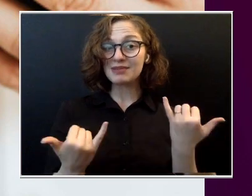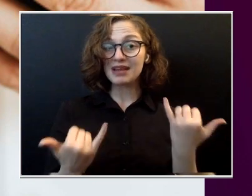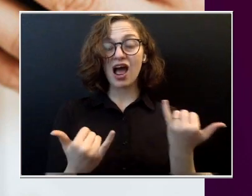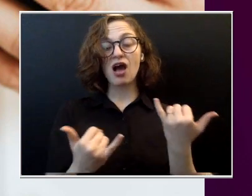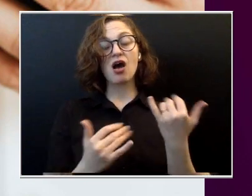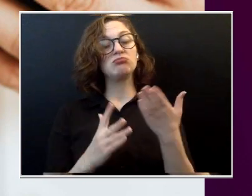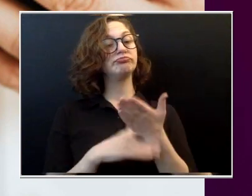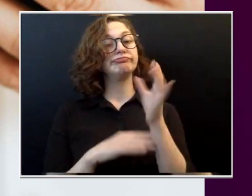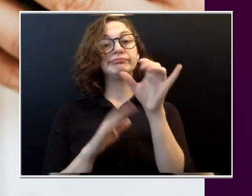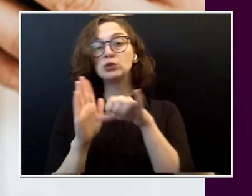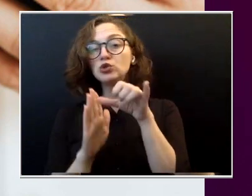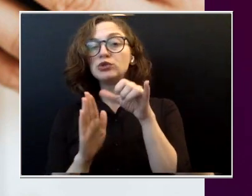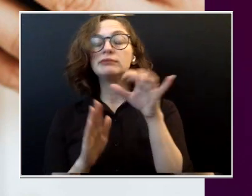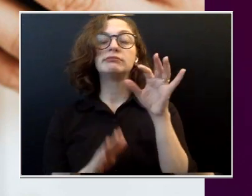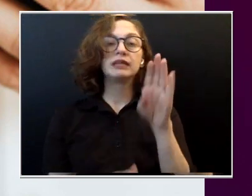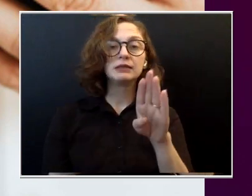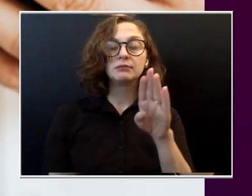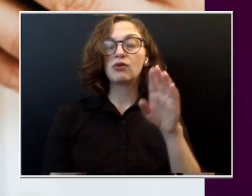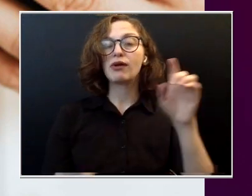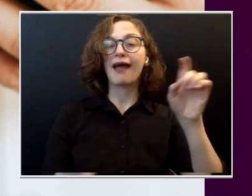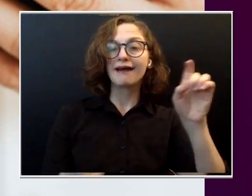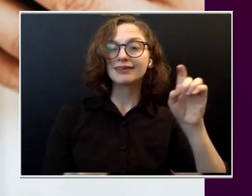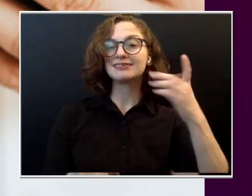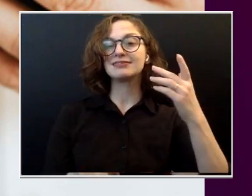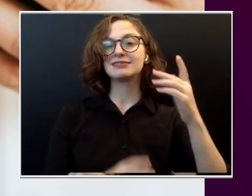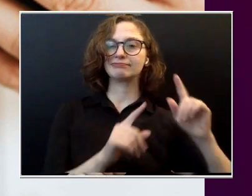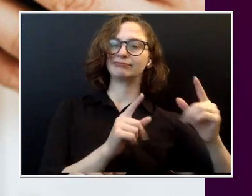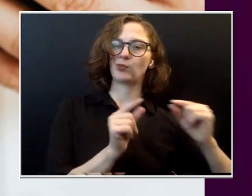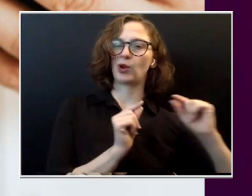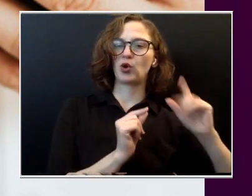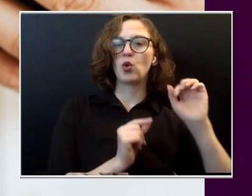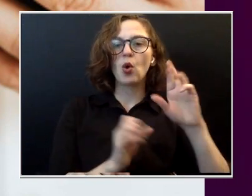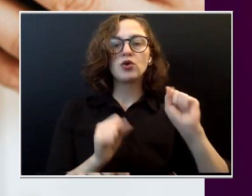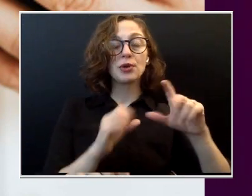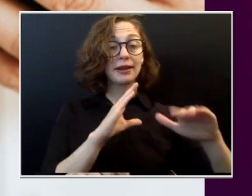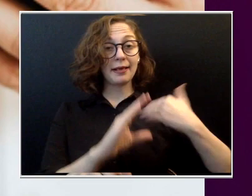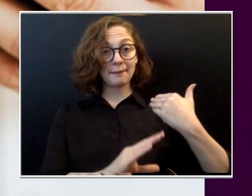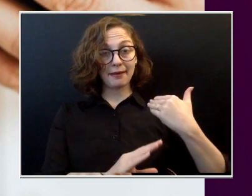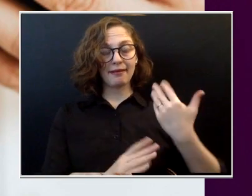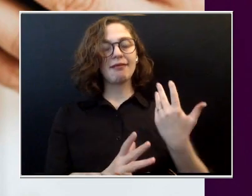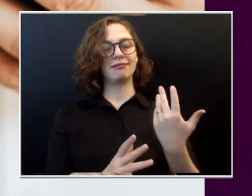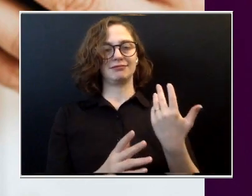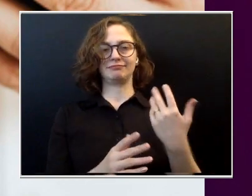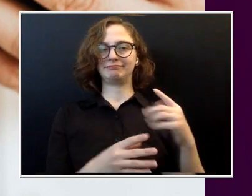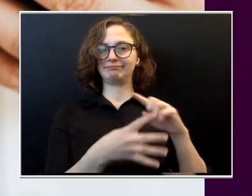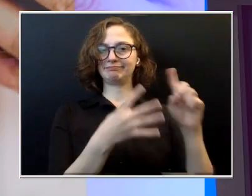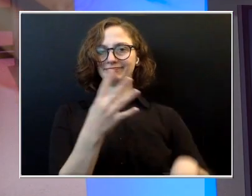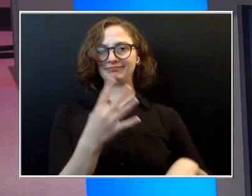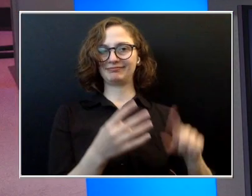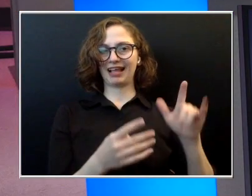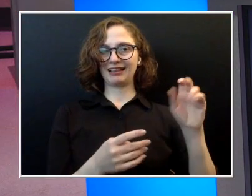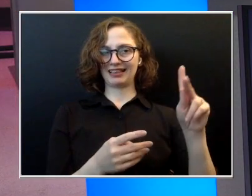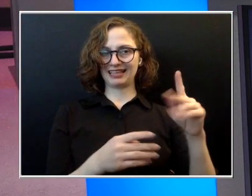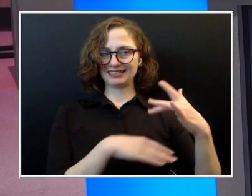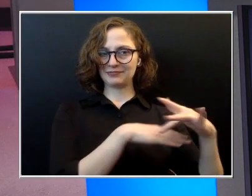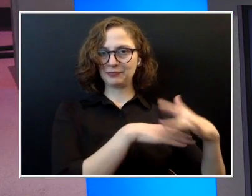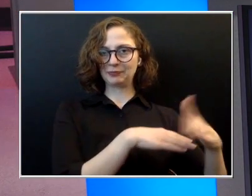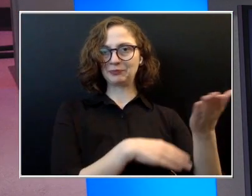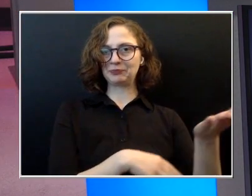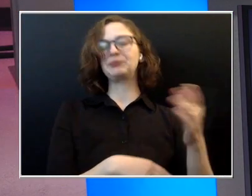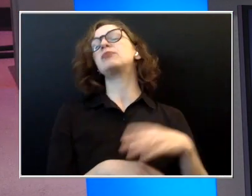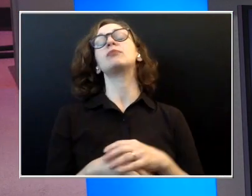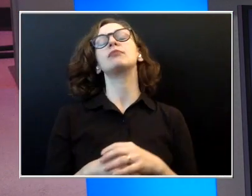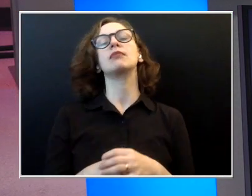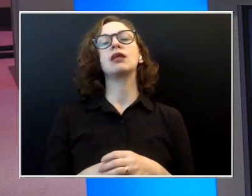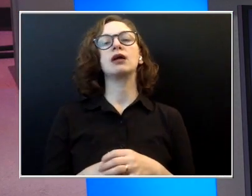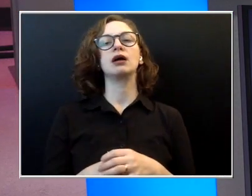X platform, or you can email them to the All Things Heart email. We have all those links on your screen. We want to go to the questions right